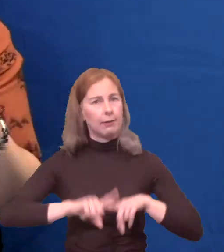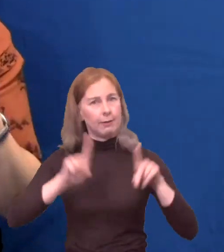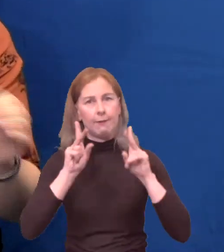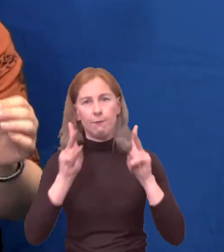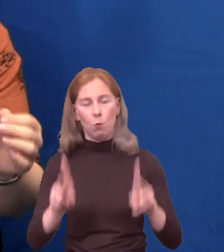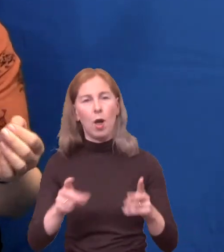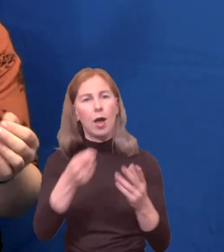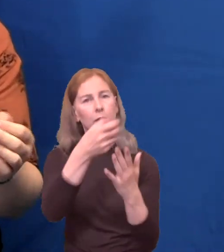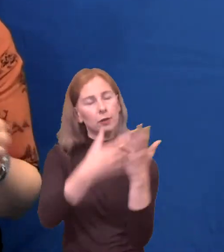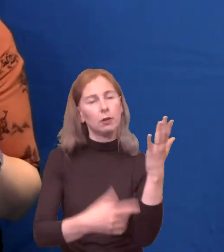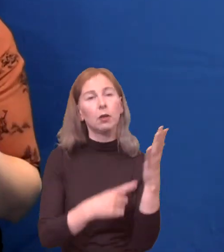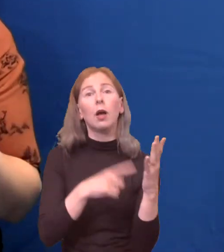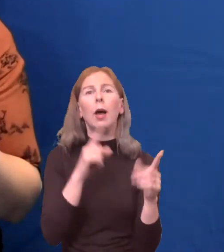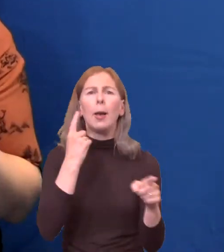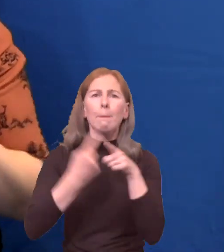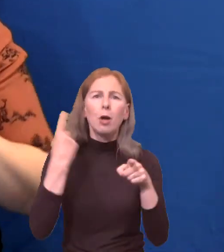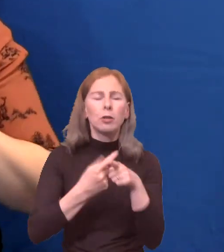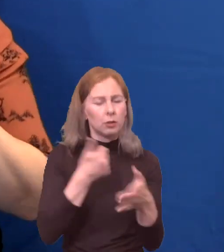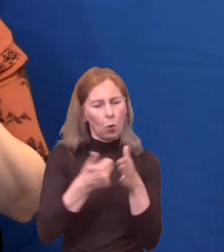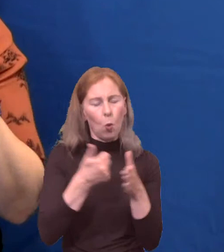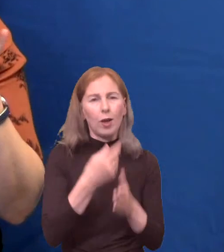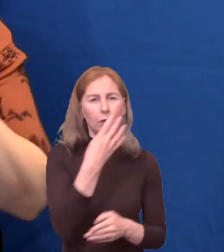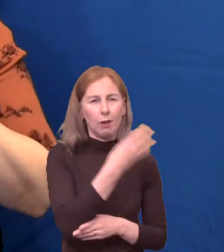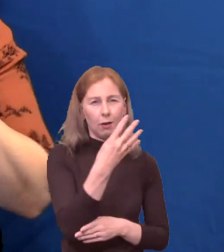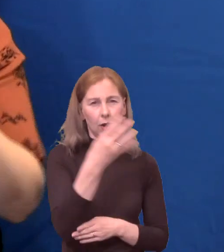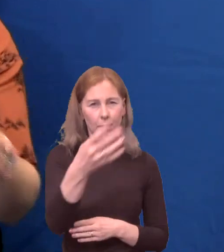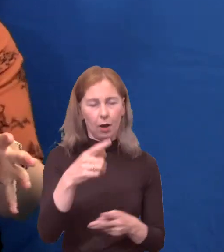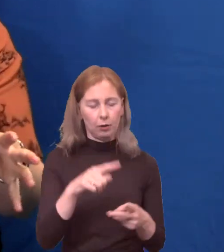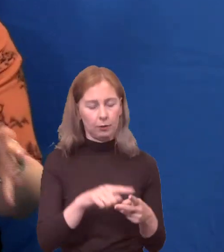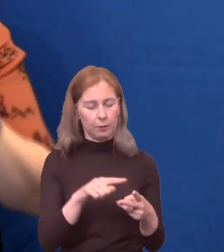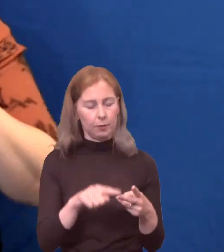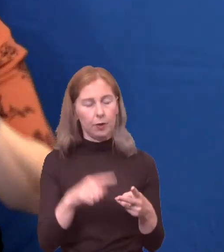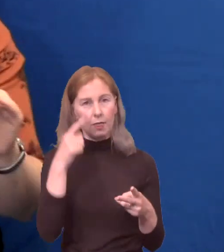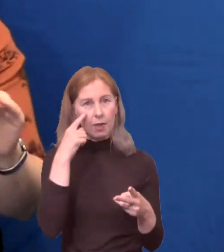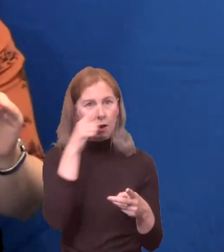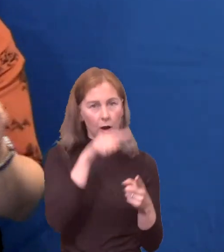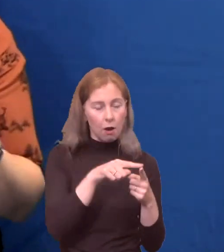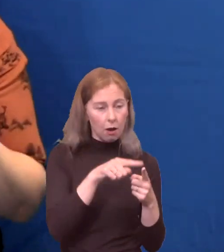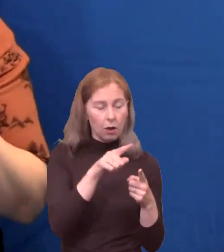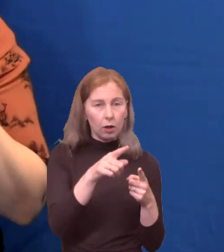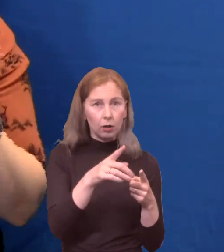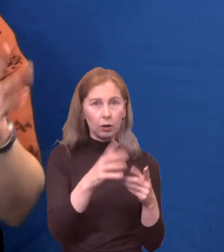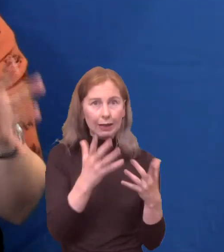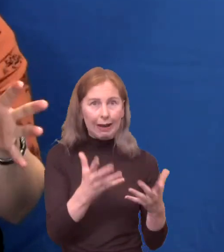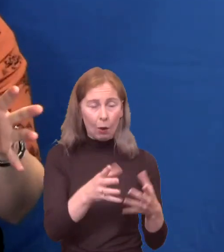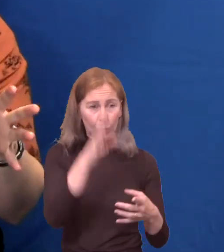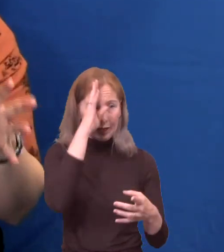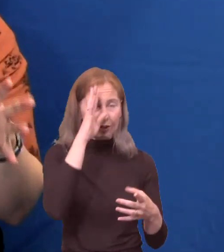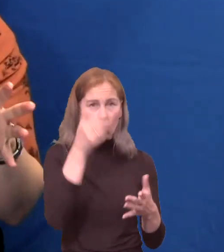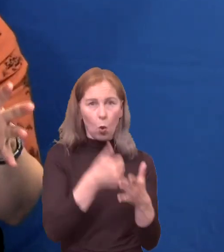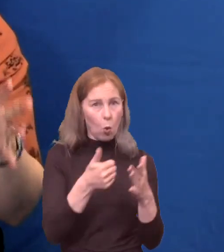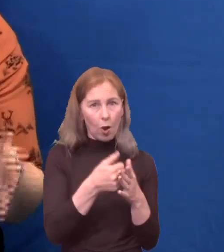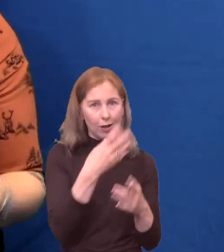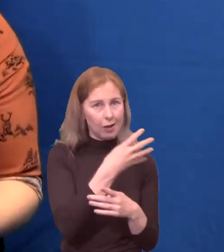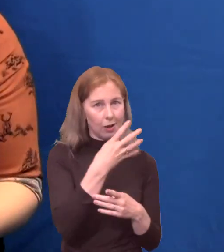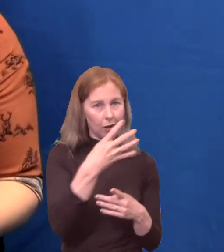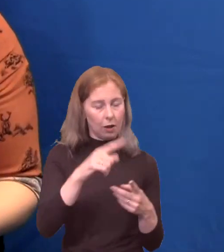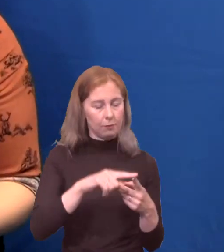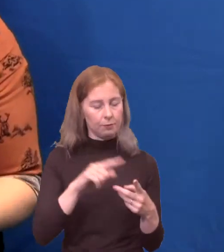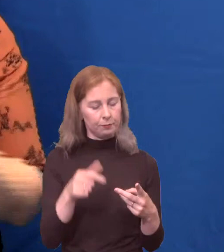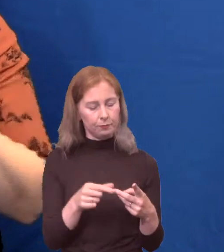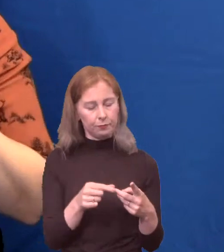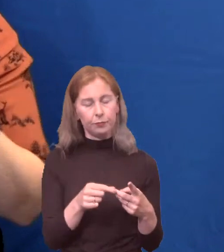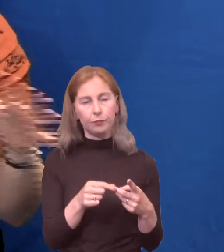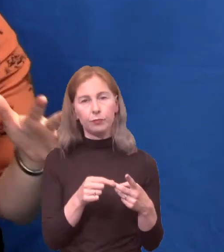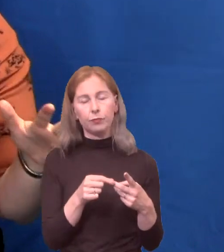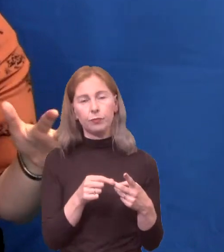emergency, it's always 999. If you suspect anyone is in immediate danger or might be, please always call us on 999.